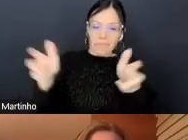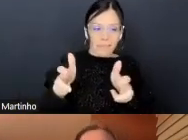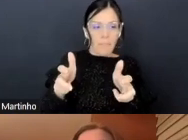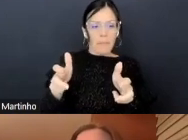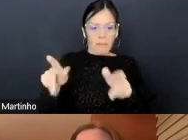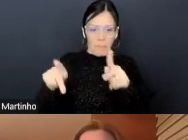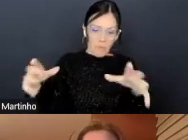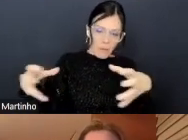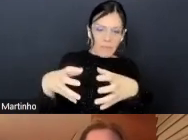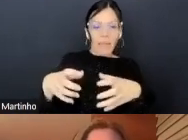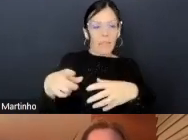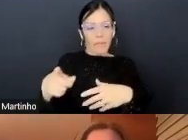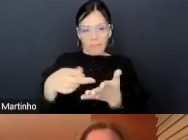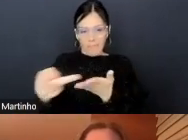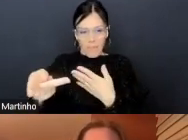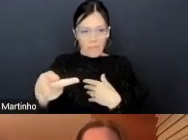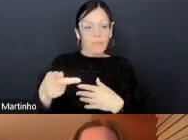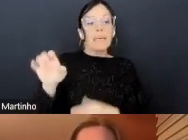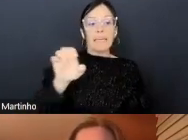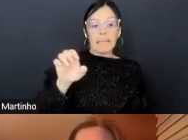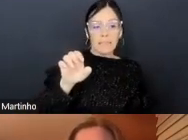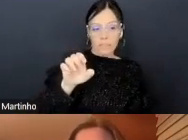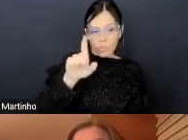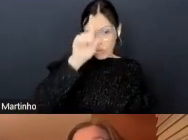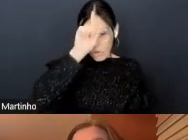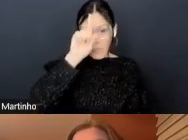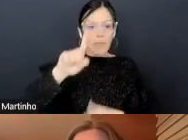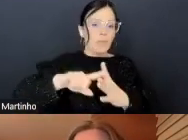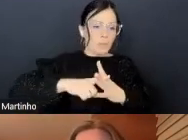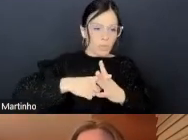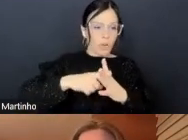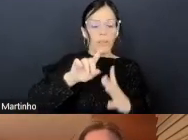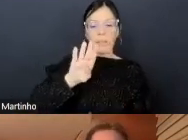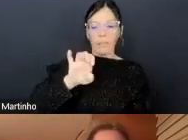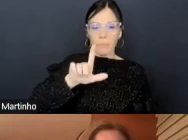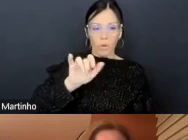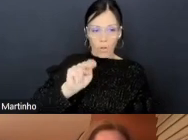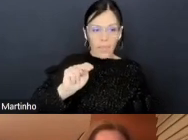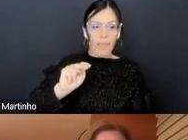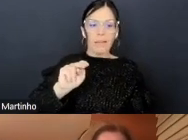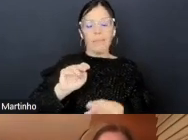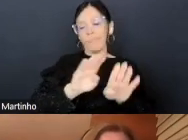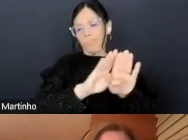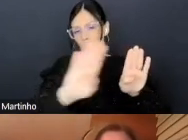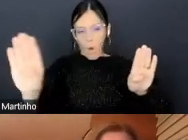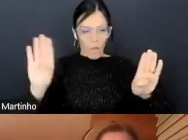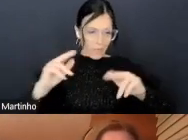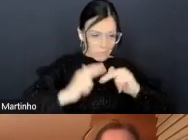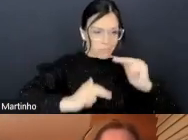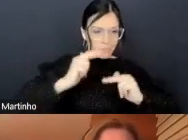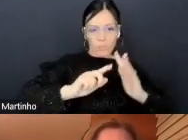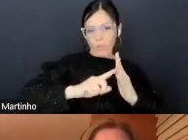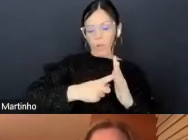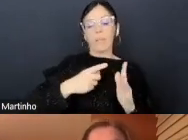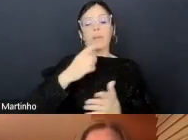a month after the summit east germany began construction of the berlin wall certain social commentators